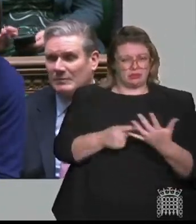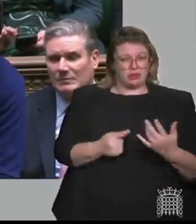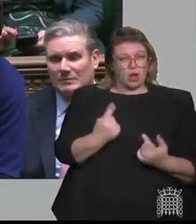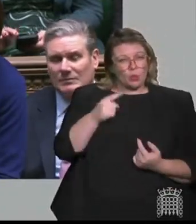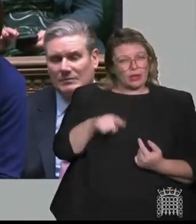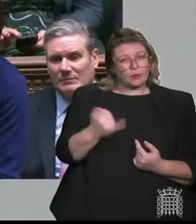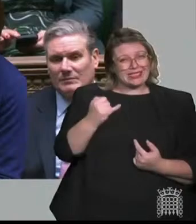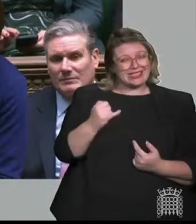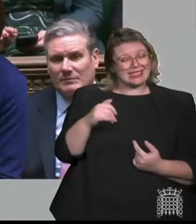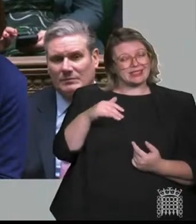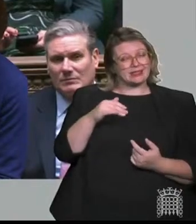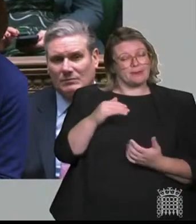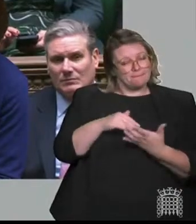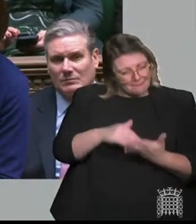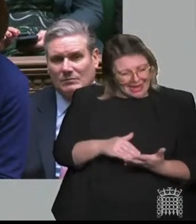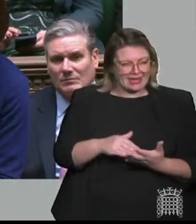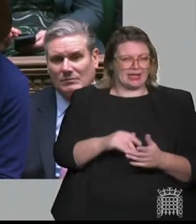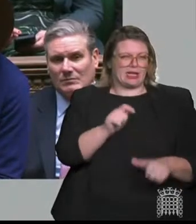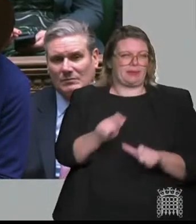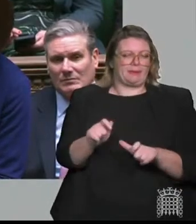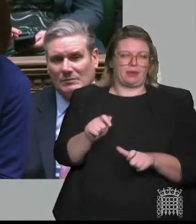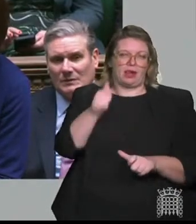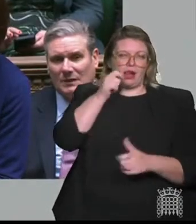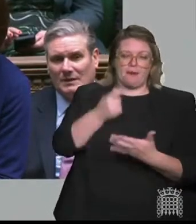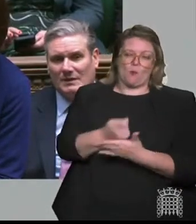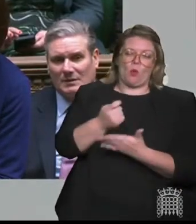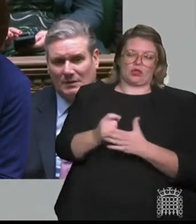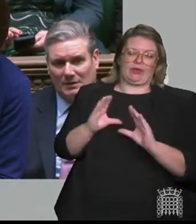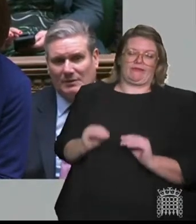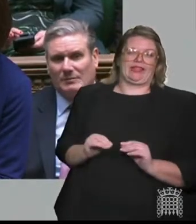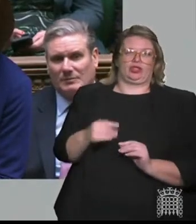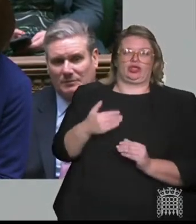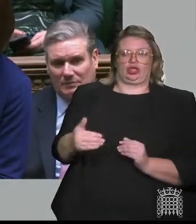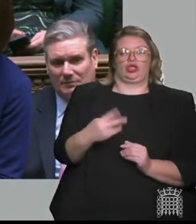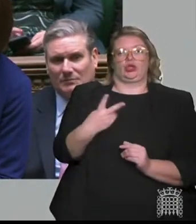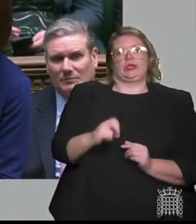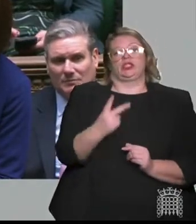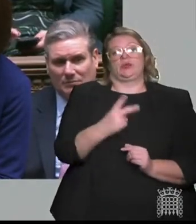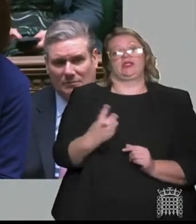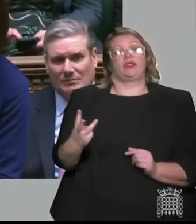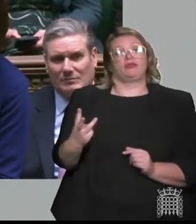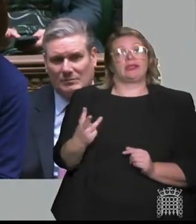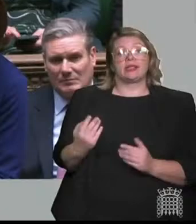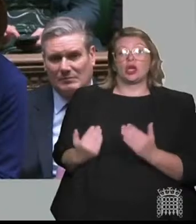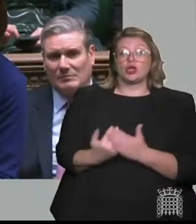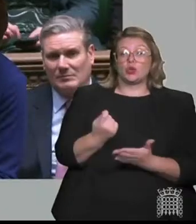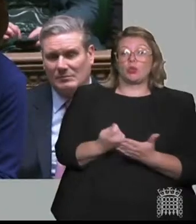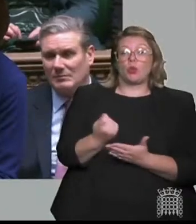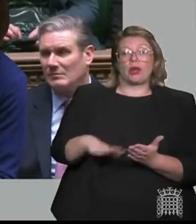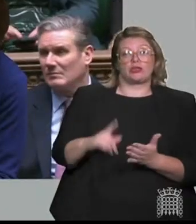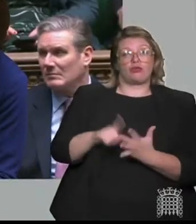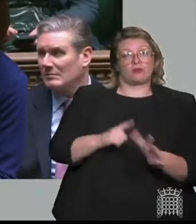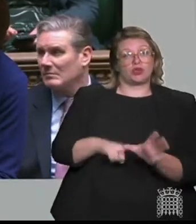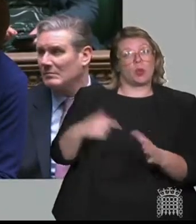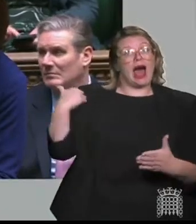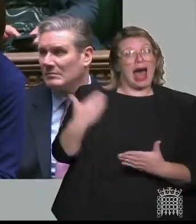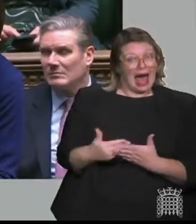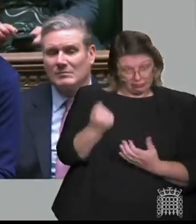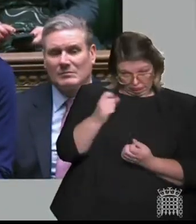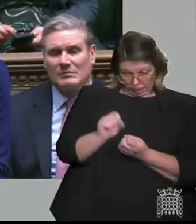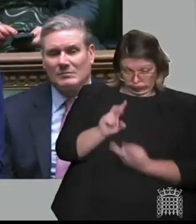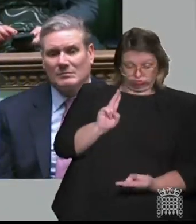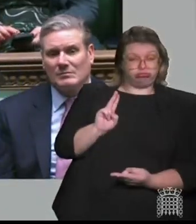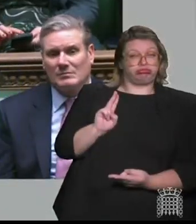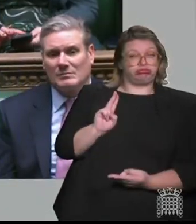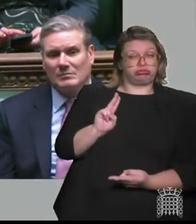1.6 million families will see their mortgage deals end this year. Those remortgaging since July have seen their payments rocket